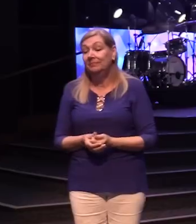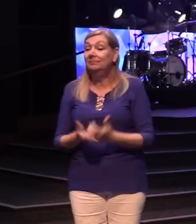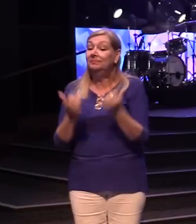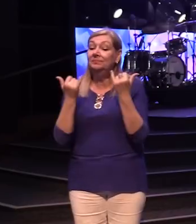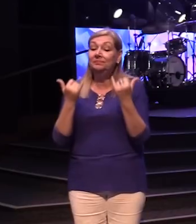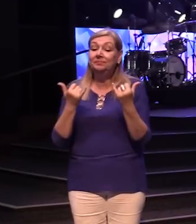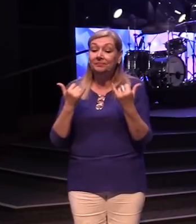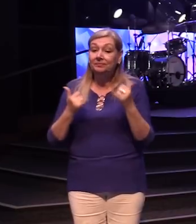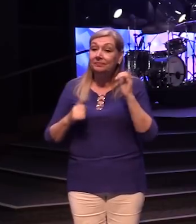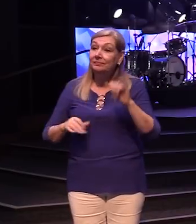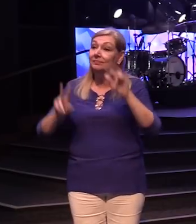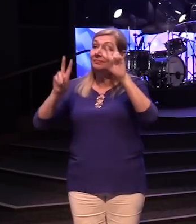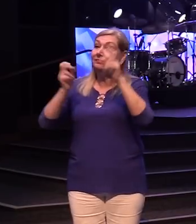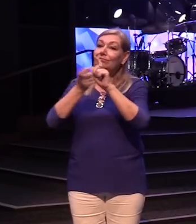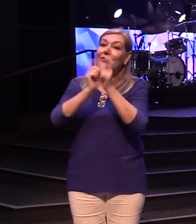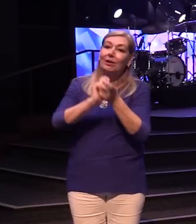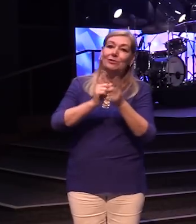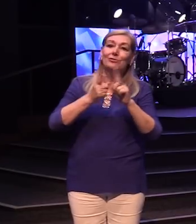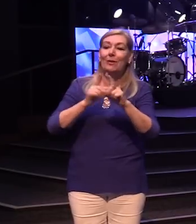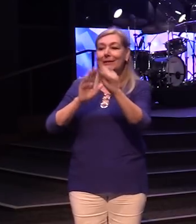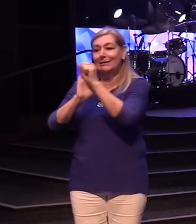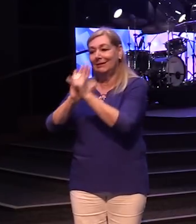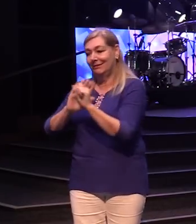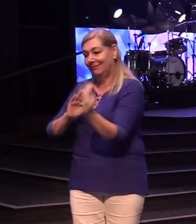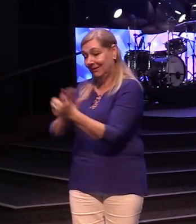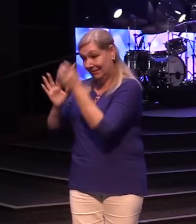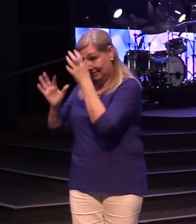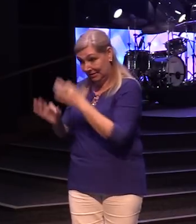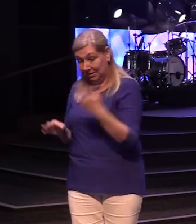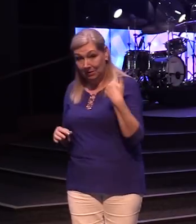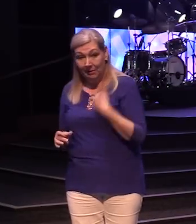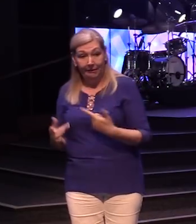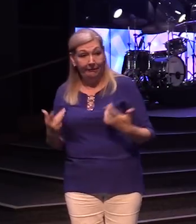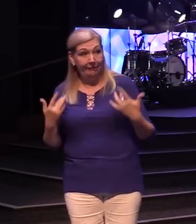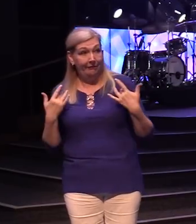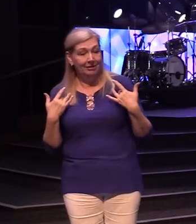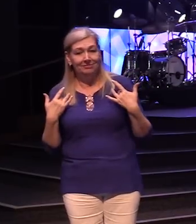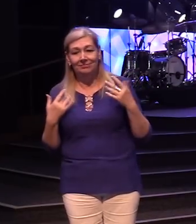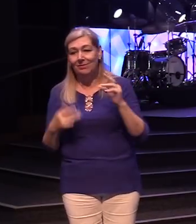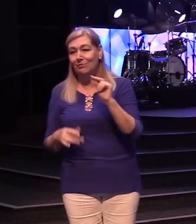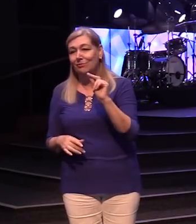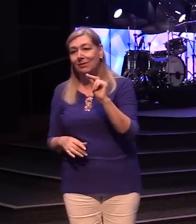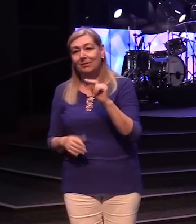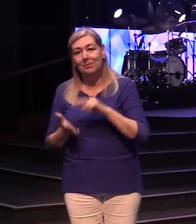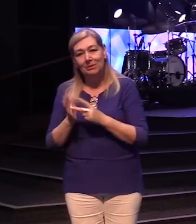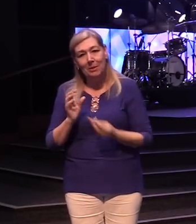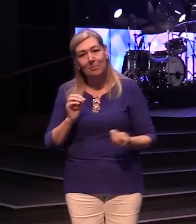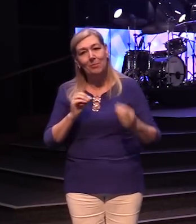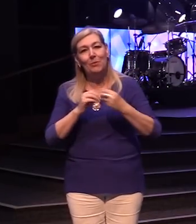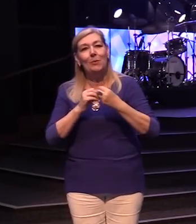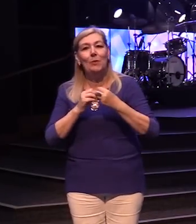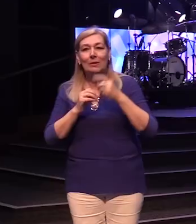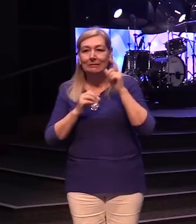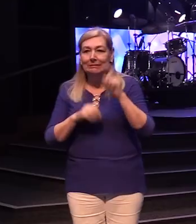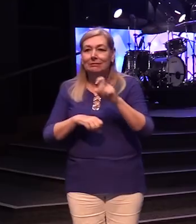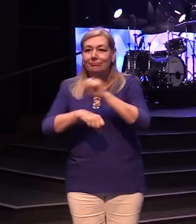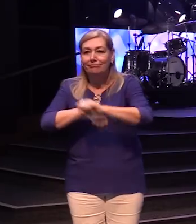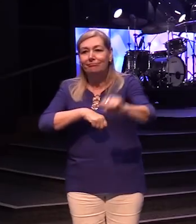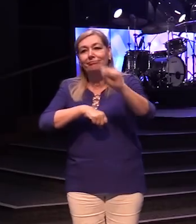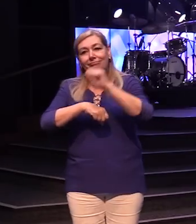Now that the issue has reverted to the states, it doesn't relieve us of pressure, it increases our pressure.